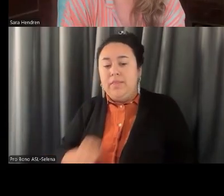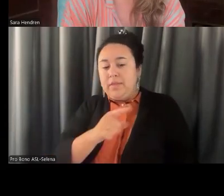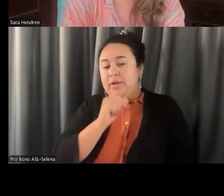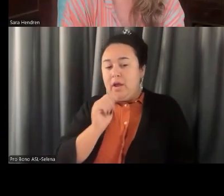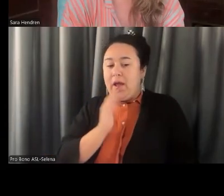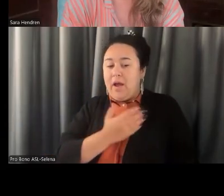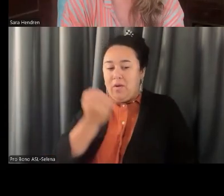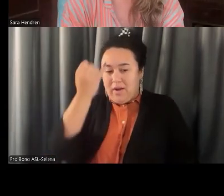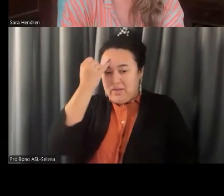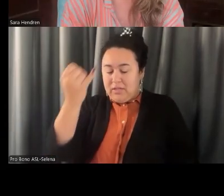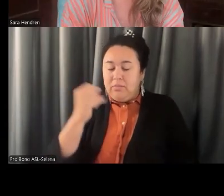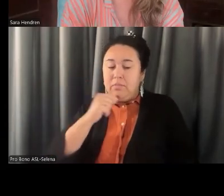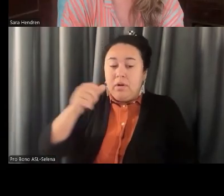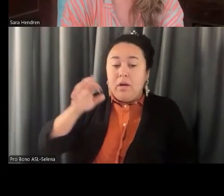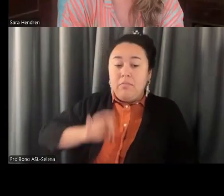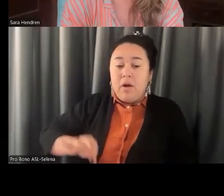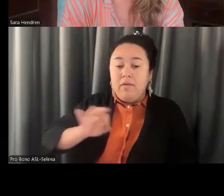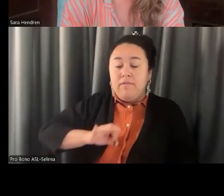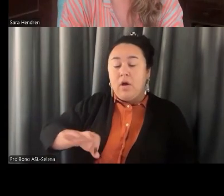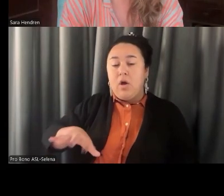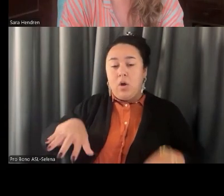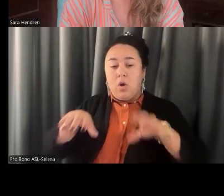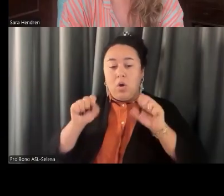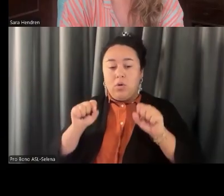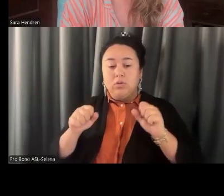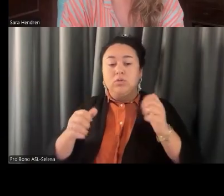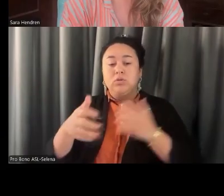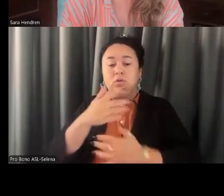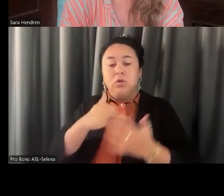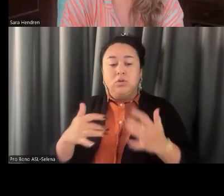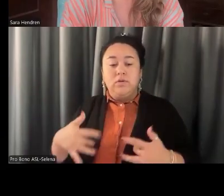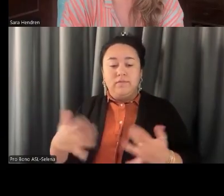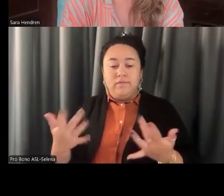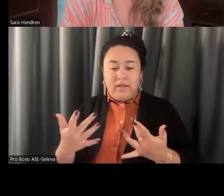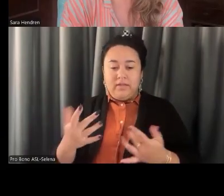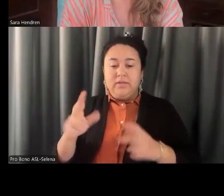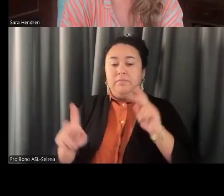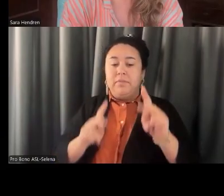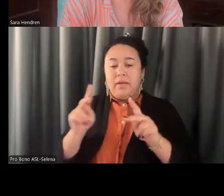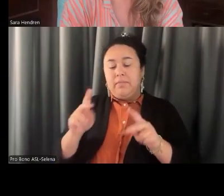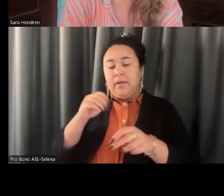but nonprofits would hold social events like this. So this is a number of